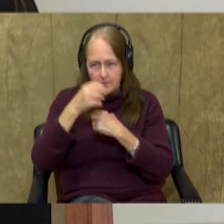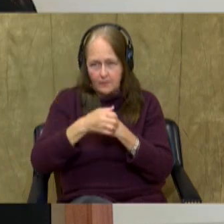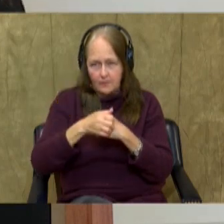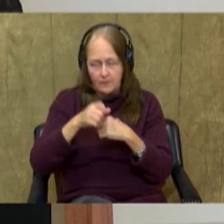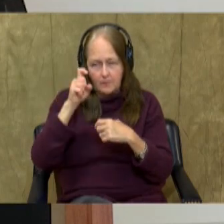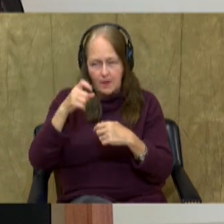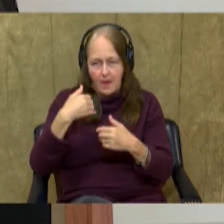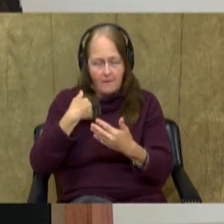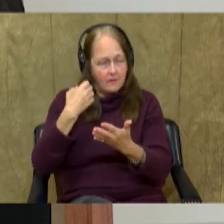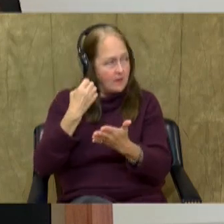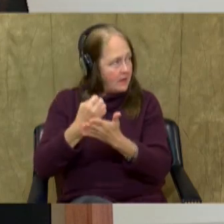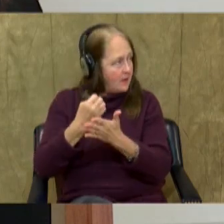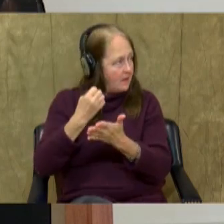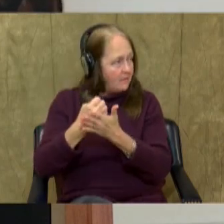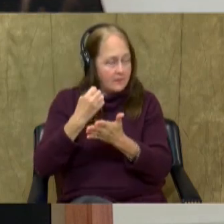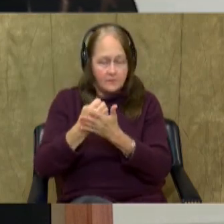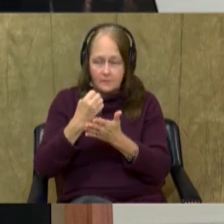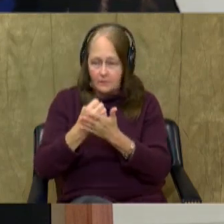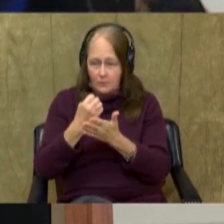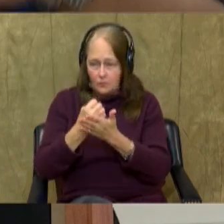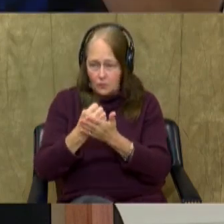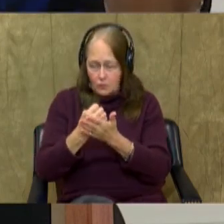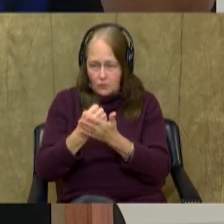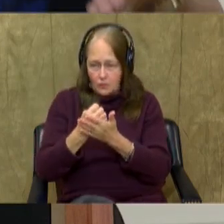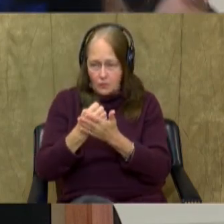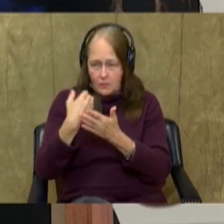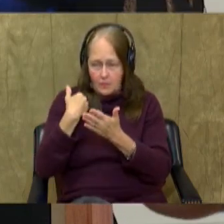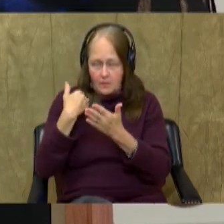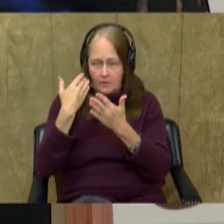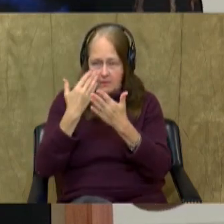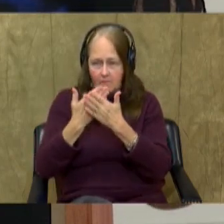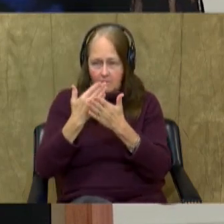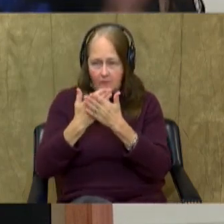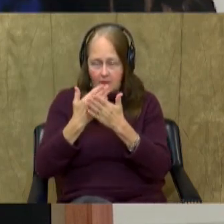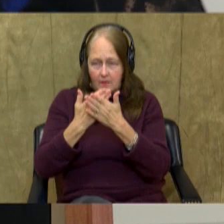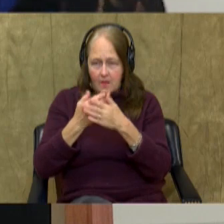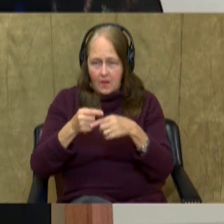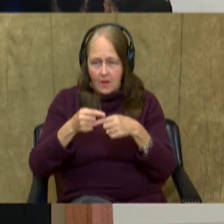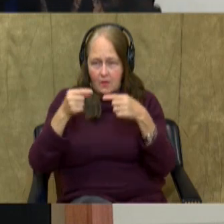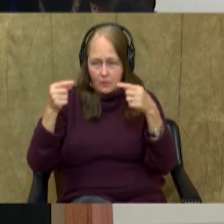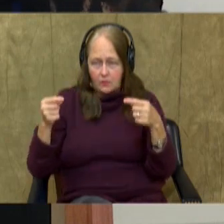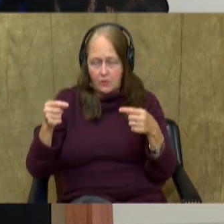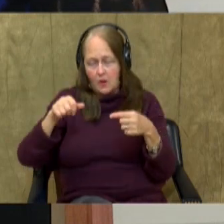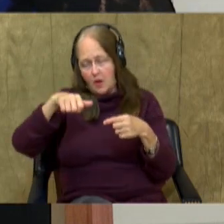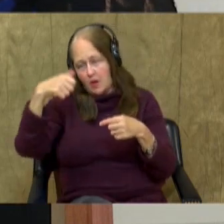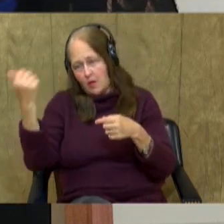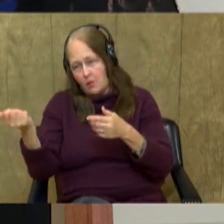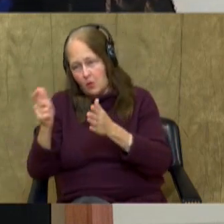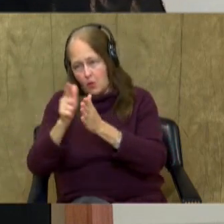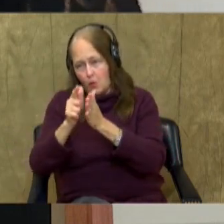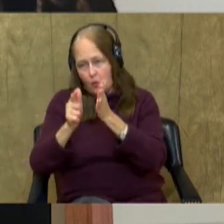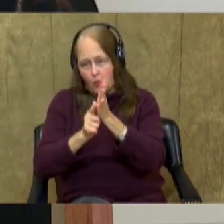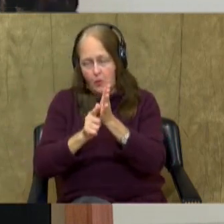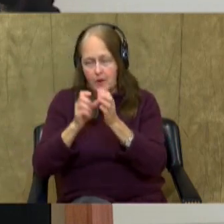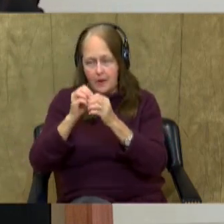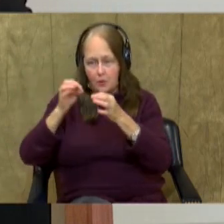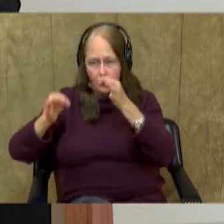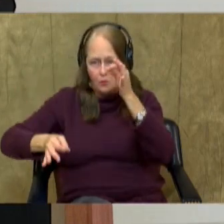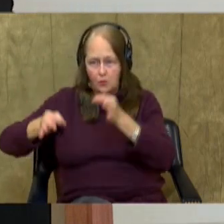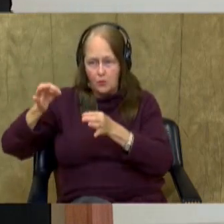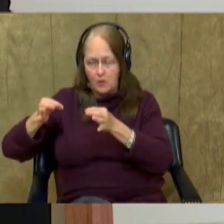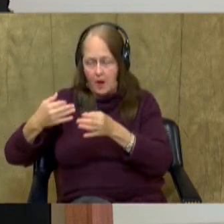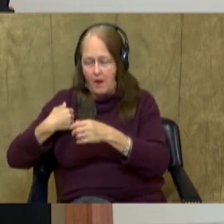have evidence. They definitely have to have facts. The opposite, the other lawyer in the courtroom is going to always